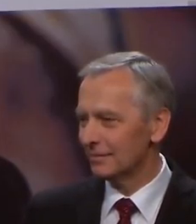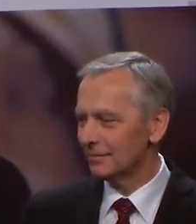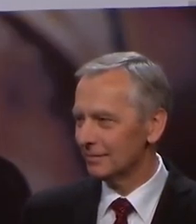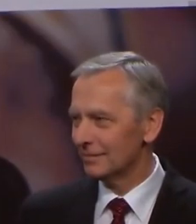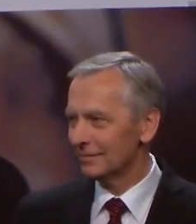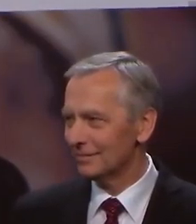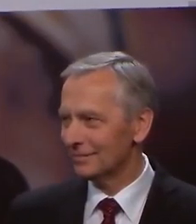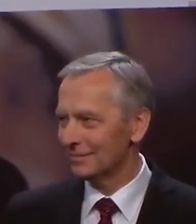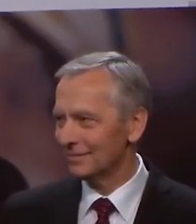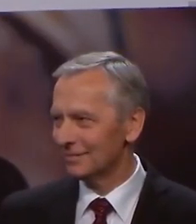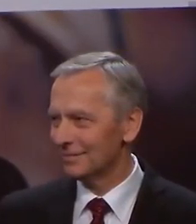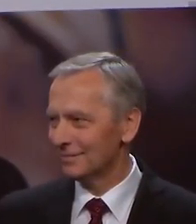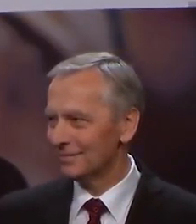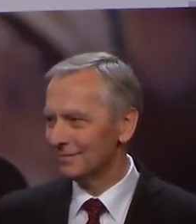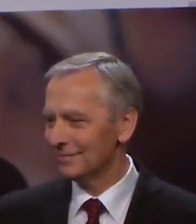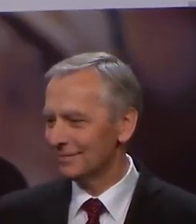But